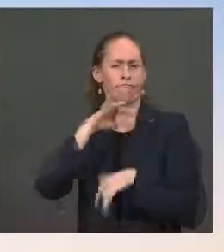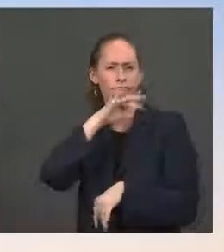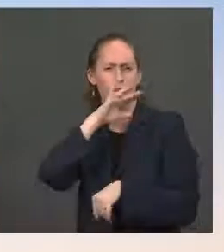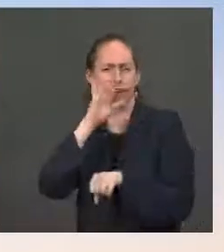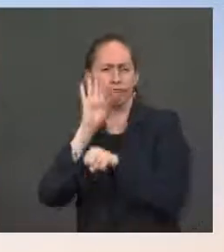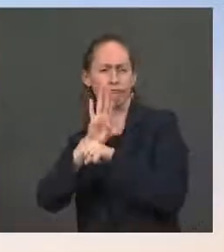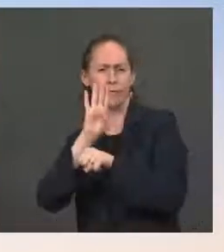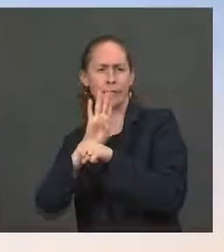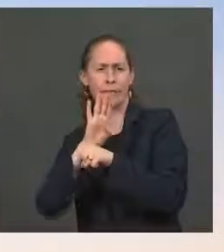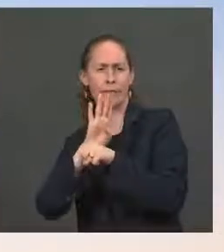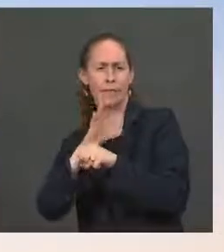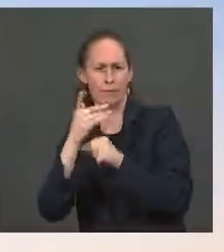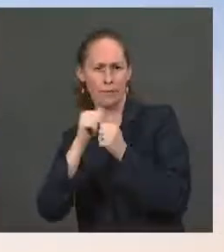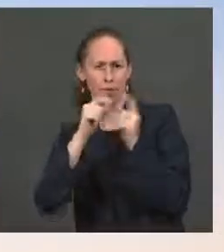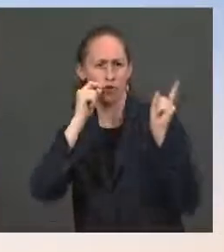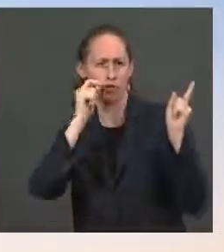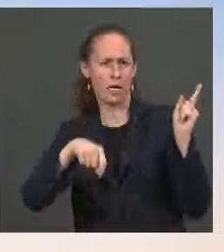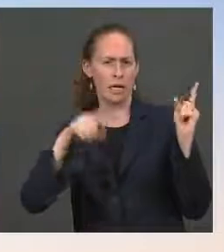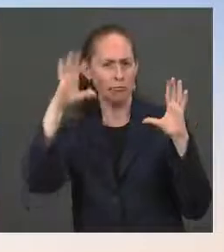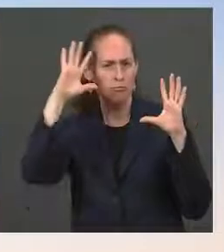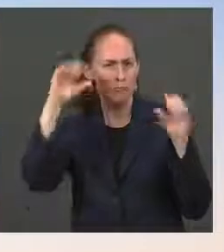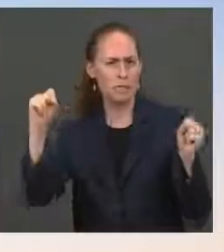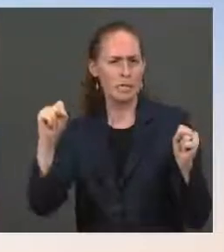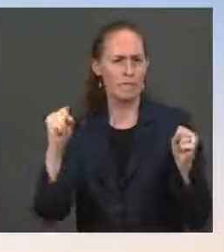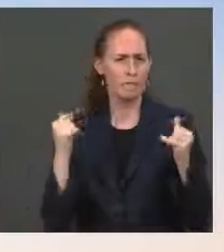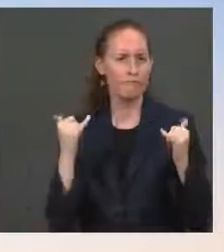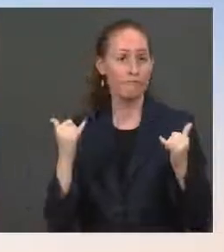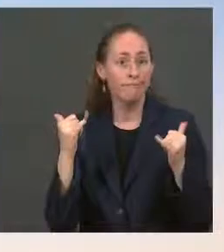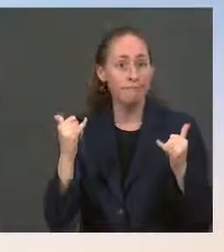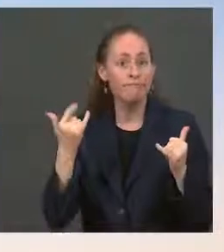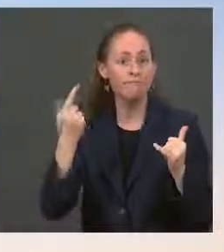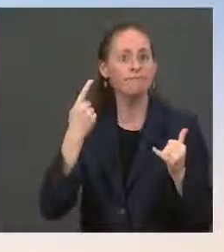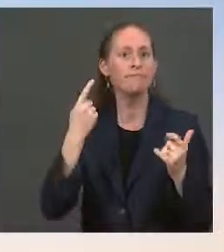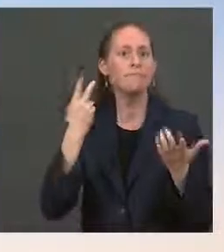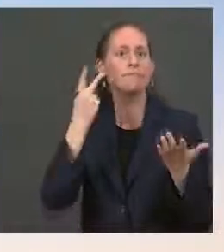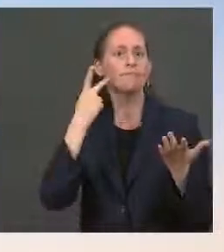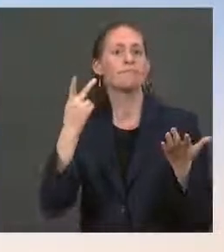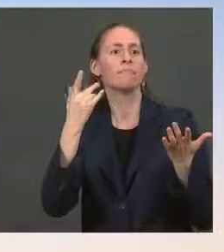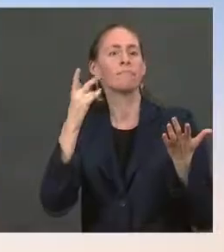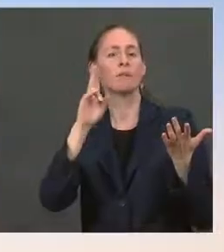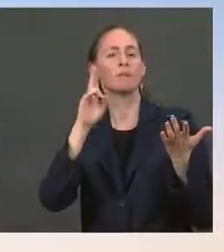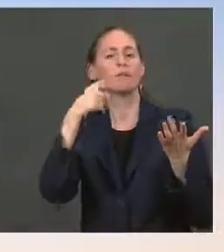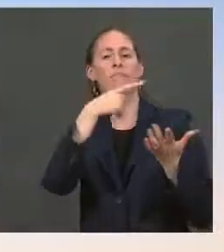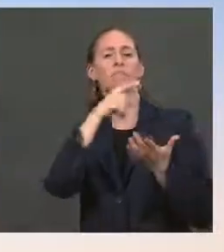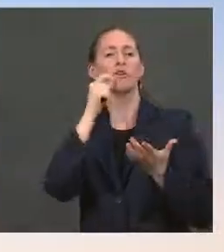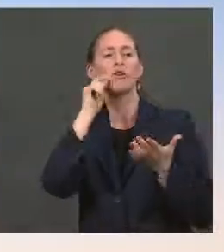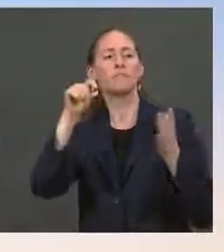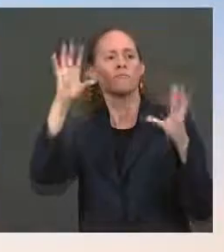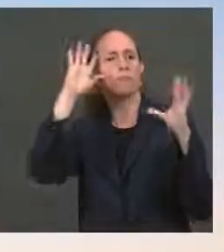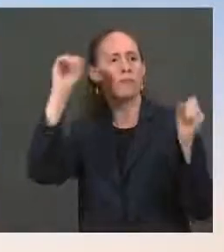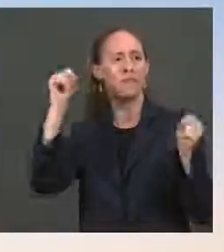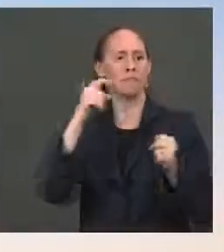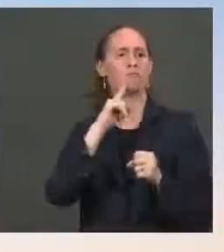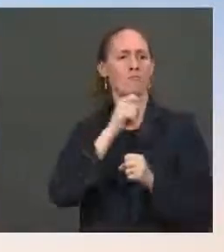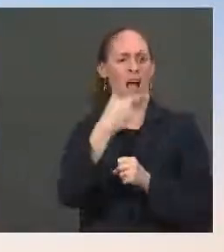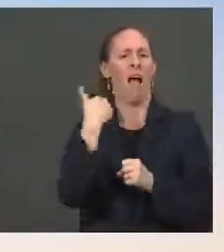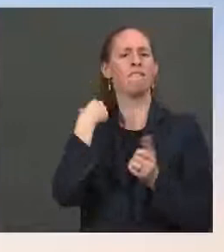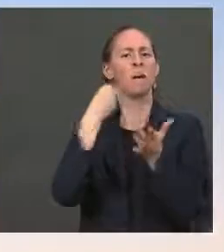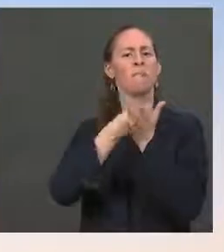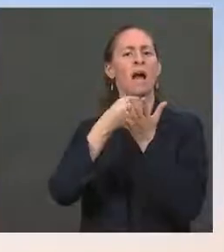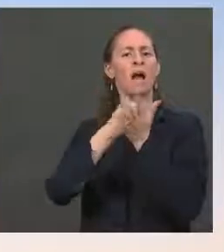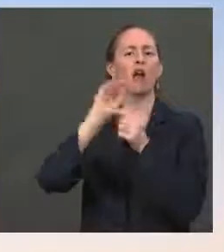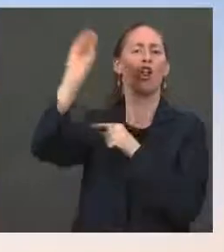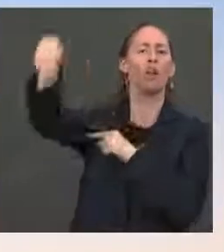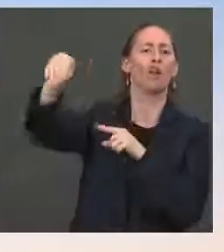and now Mr. Zelensky is reportedly involved in this offshore scandal. So does this fact, let's